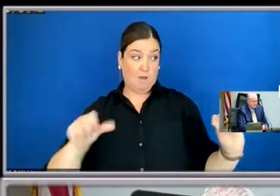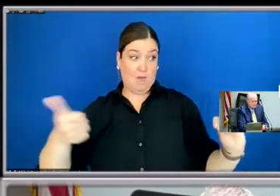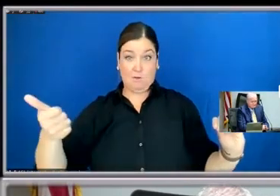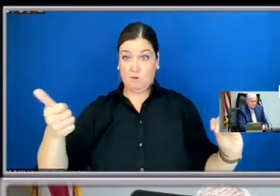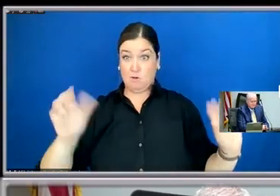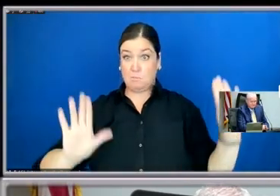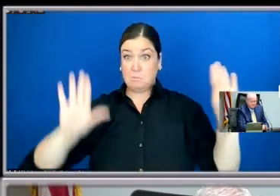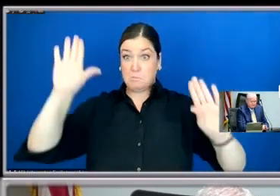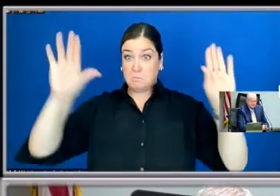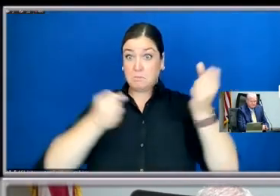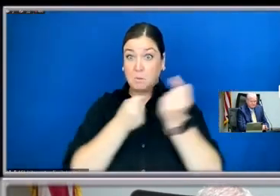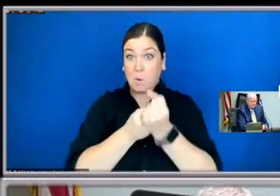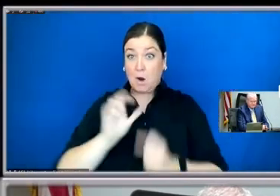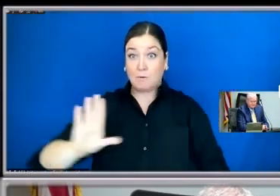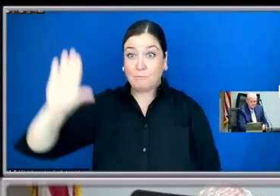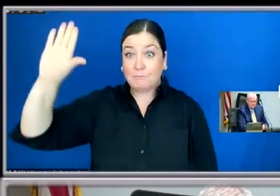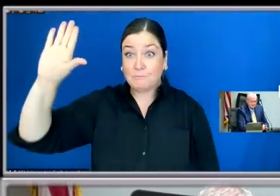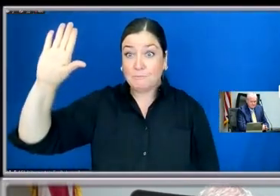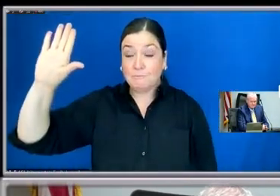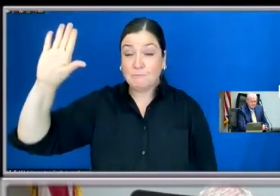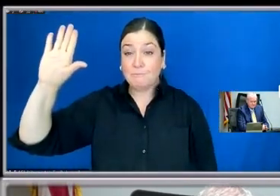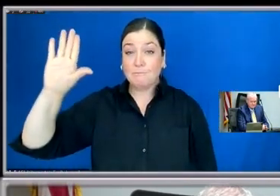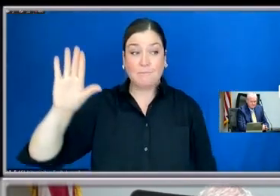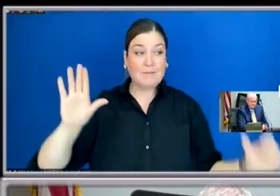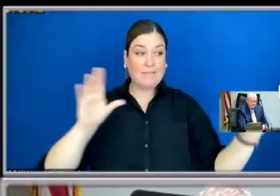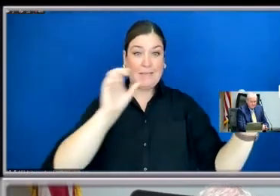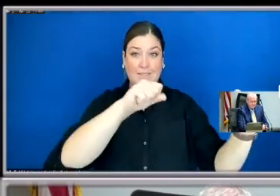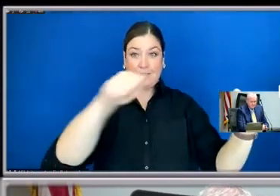favor, please raise your hand. Aye.